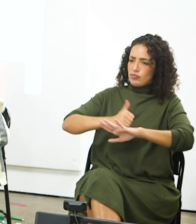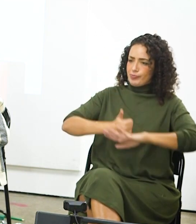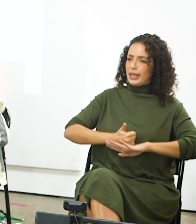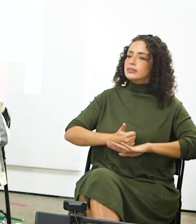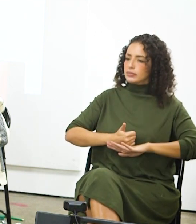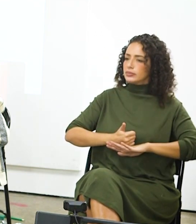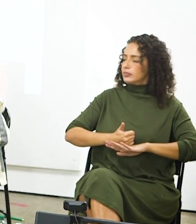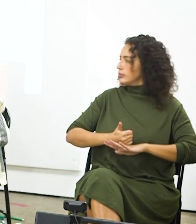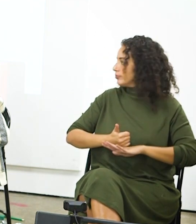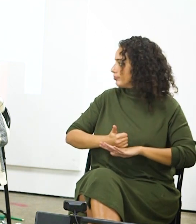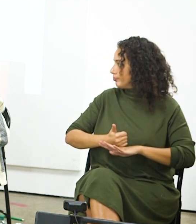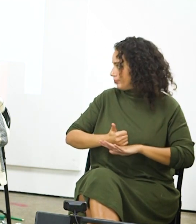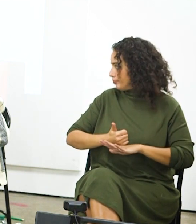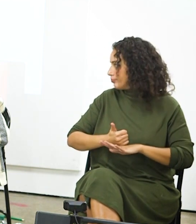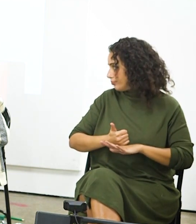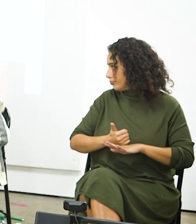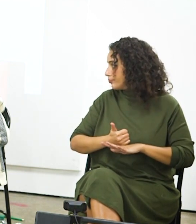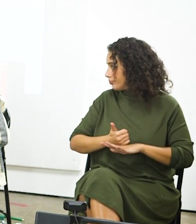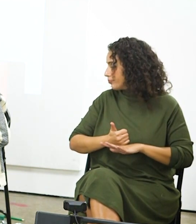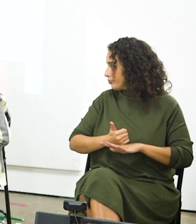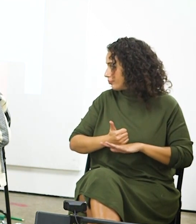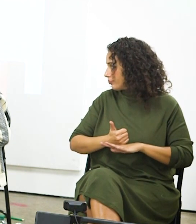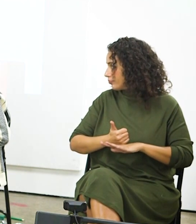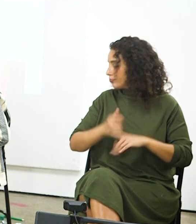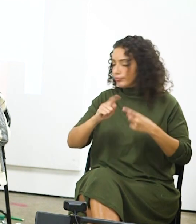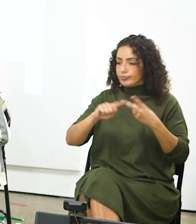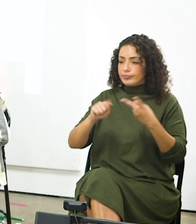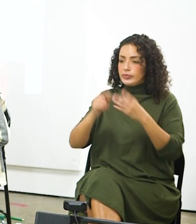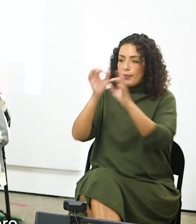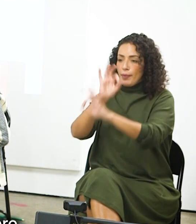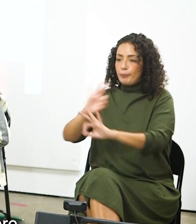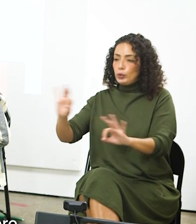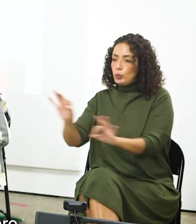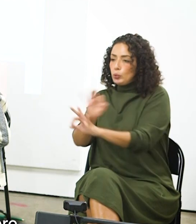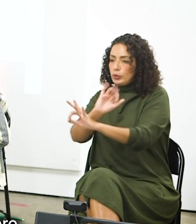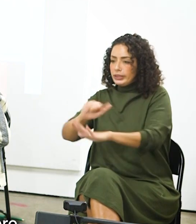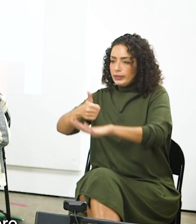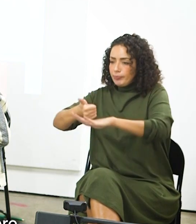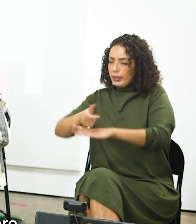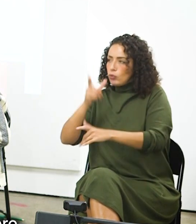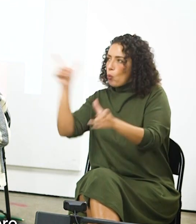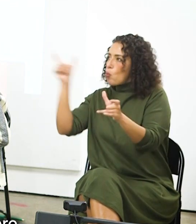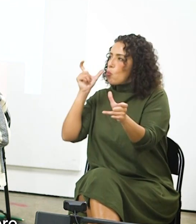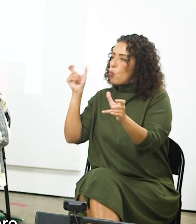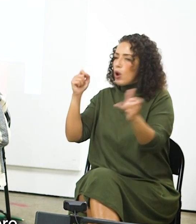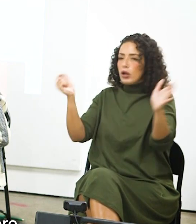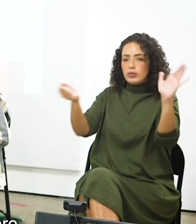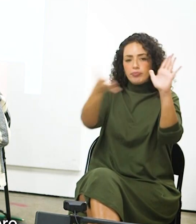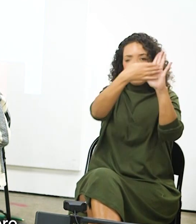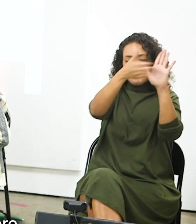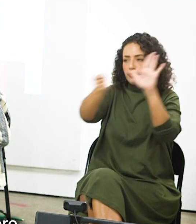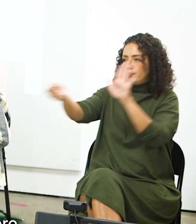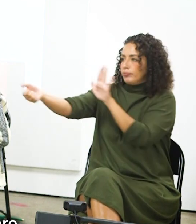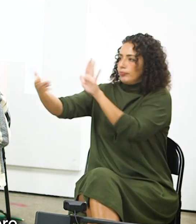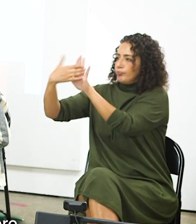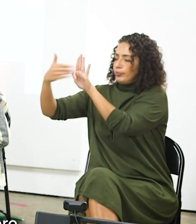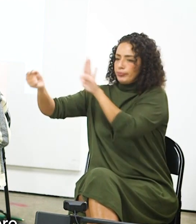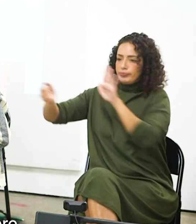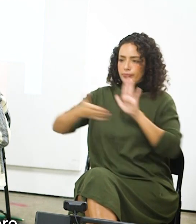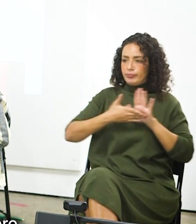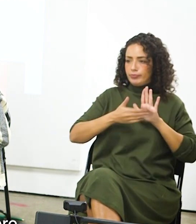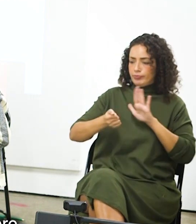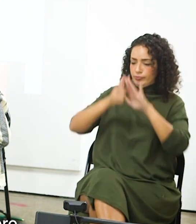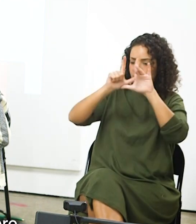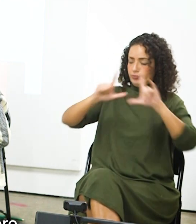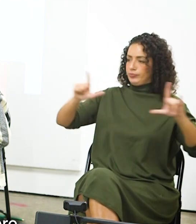one was abstract-based, and then the other one was music-based. So as you can see in the very corner in here, there are